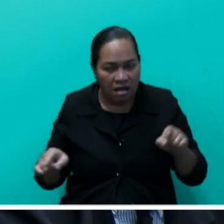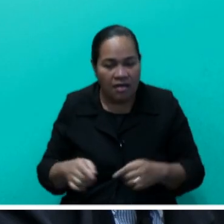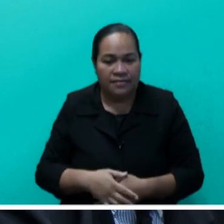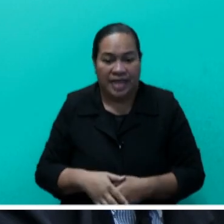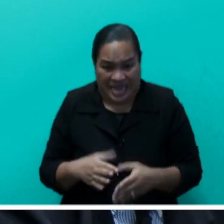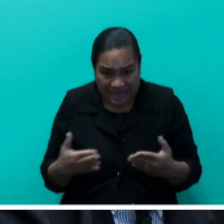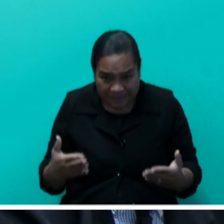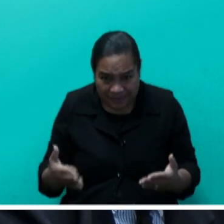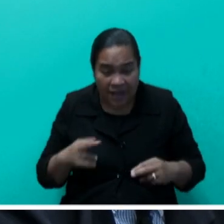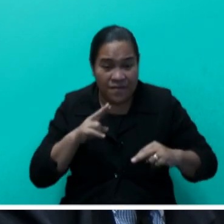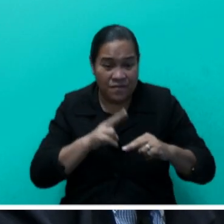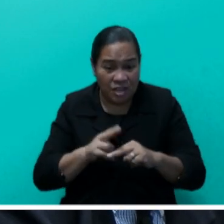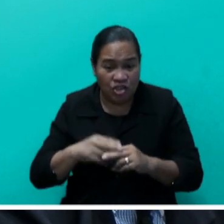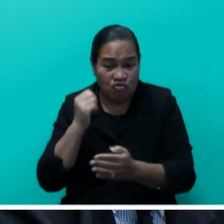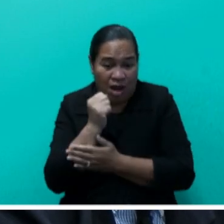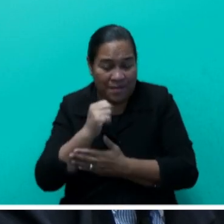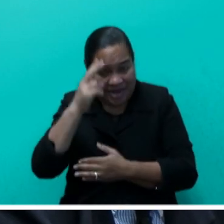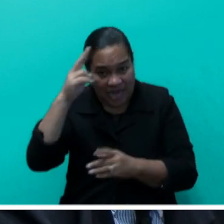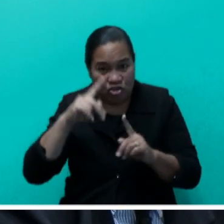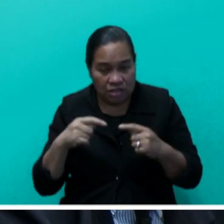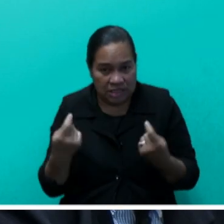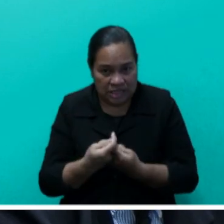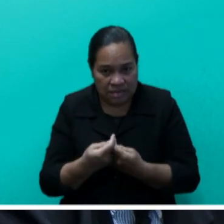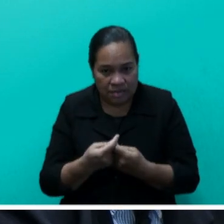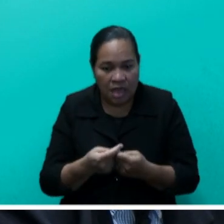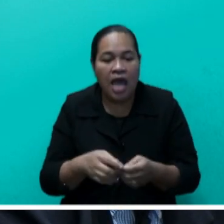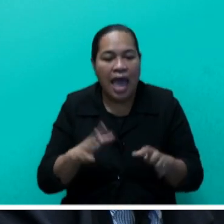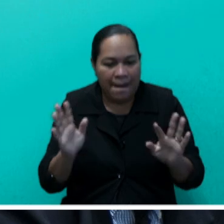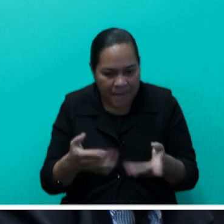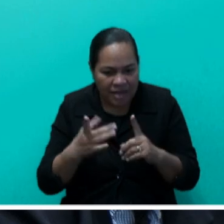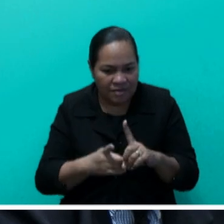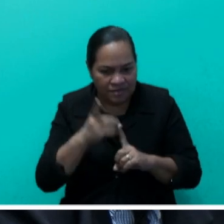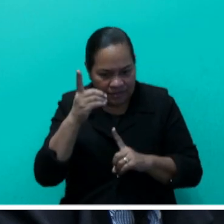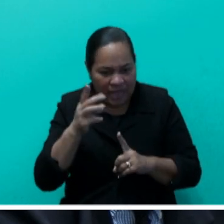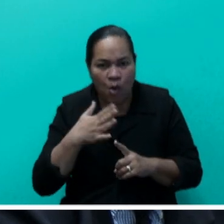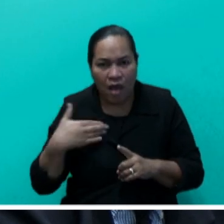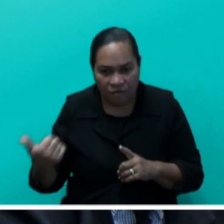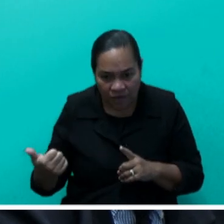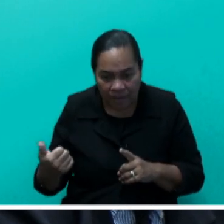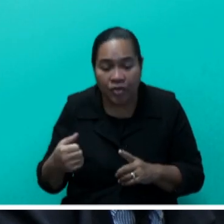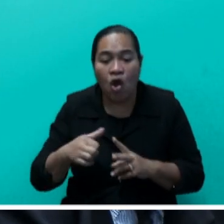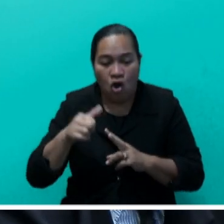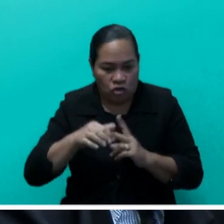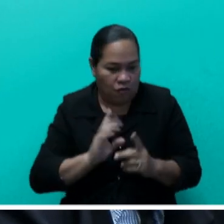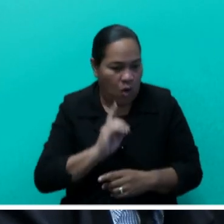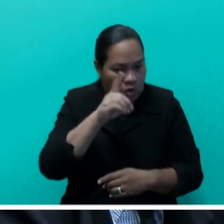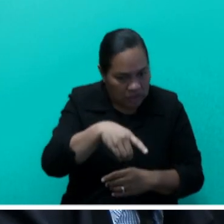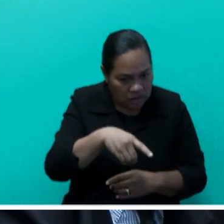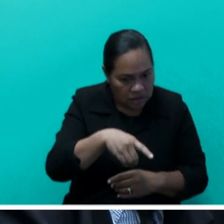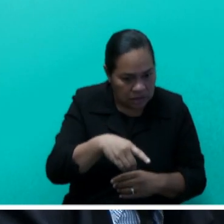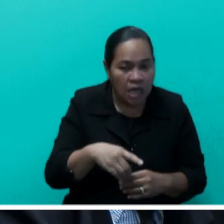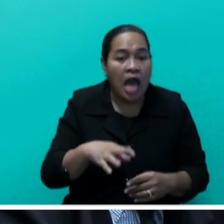Fiji Rugby's national teams, player development and welfare, as well as our domestic competition, cost